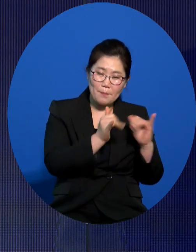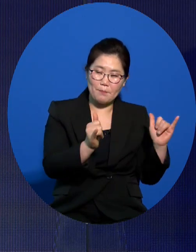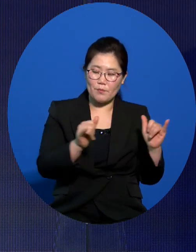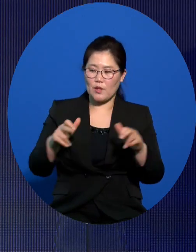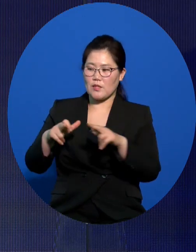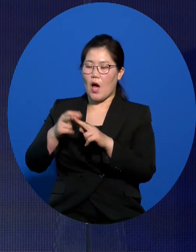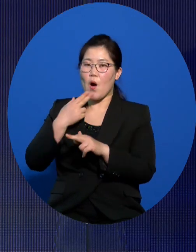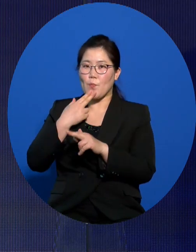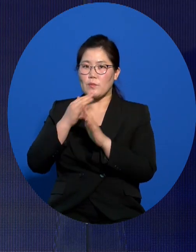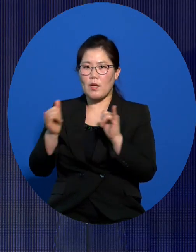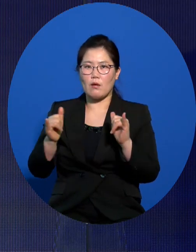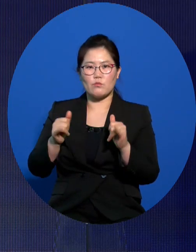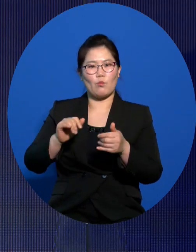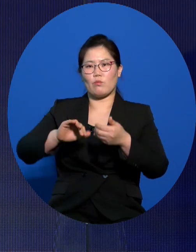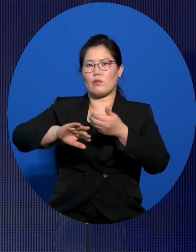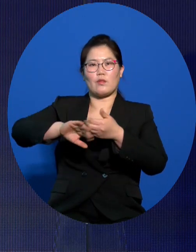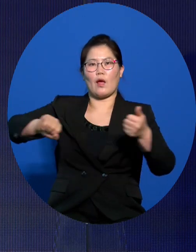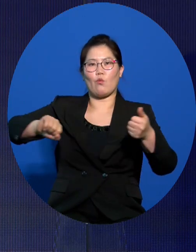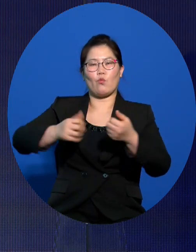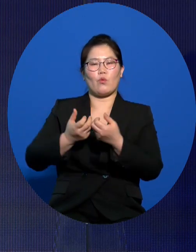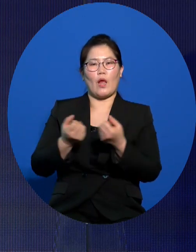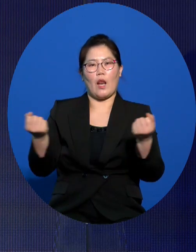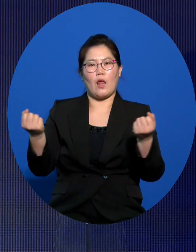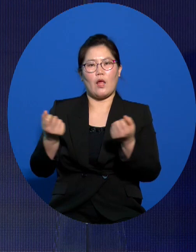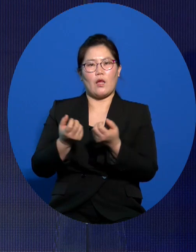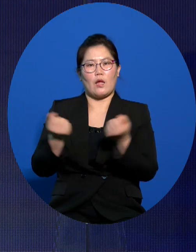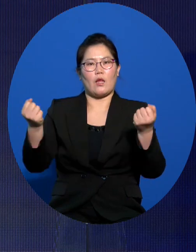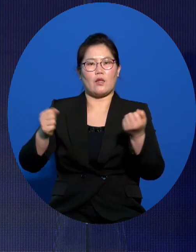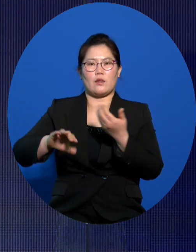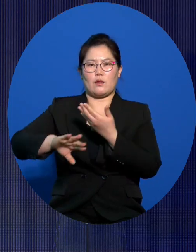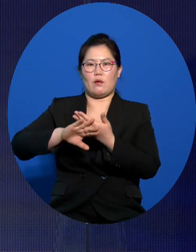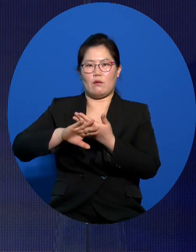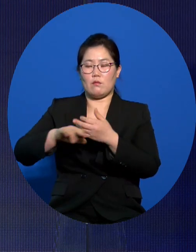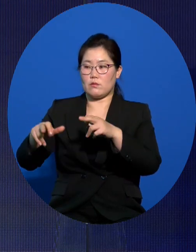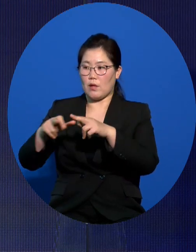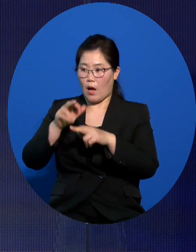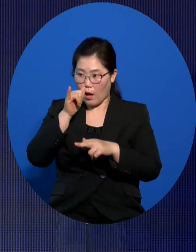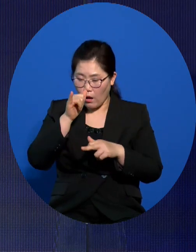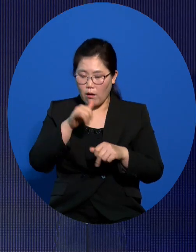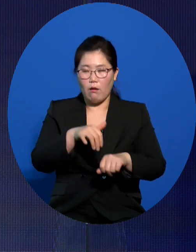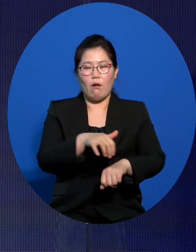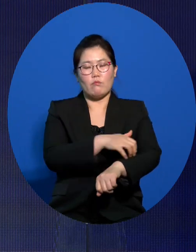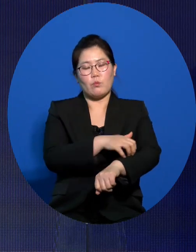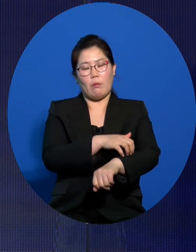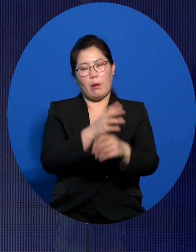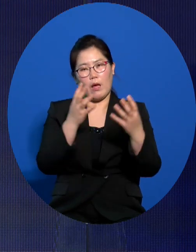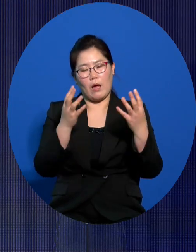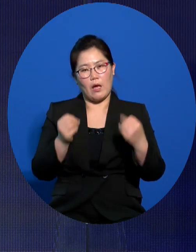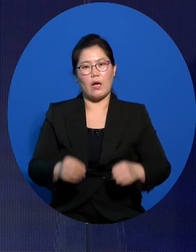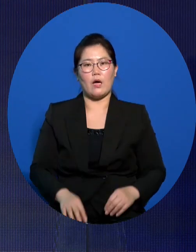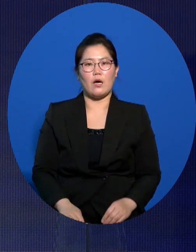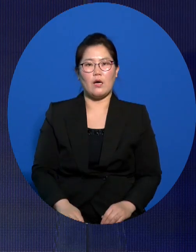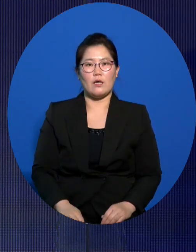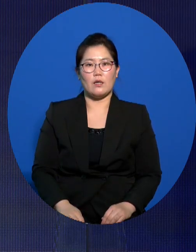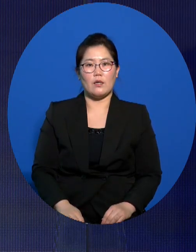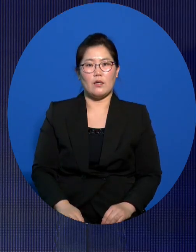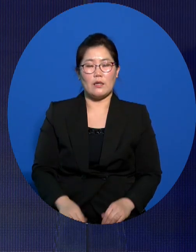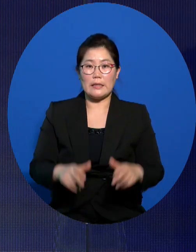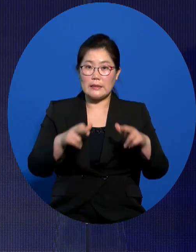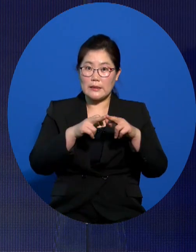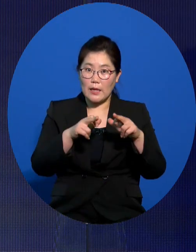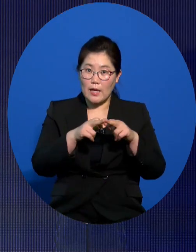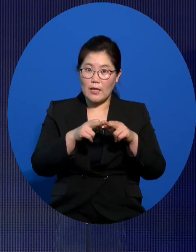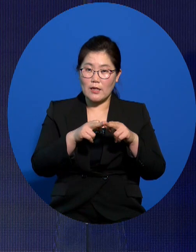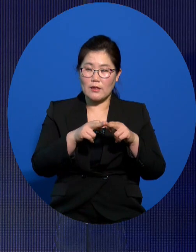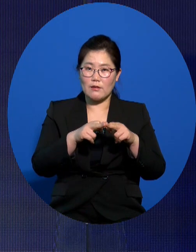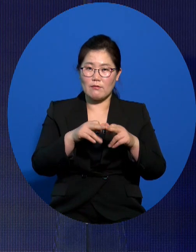different methods of transportation that the persons with disabilities can enjoy compared to the rest of the population. And there are some inconveniences